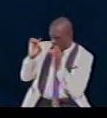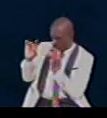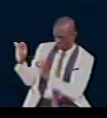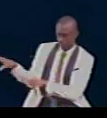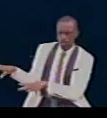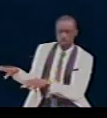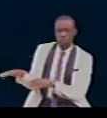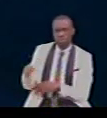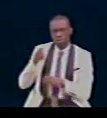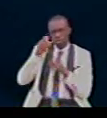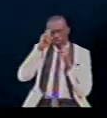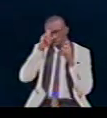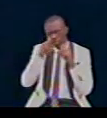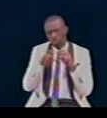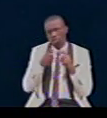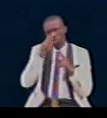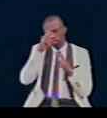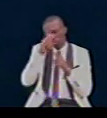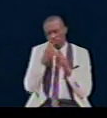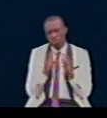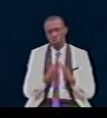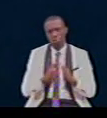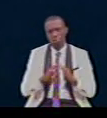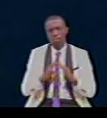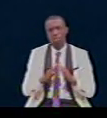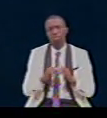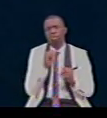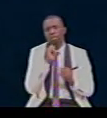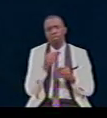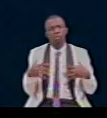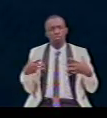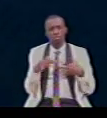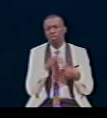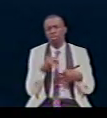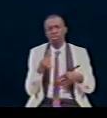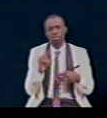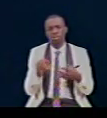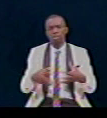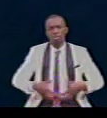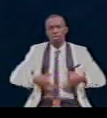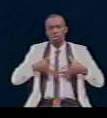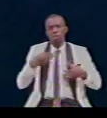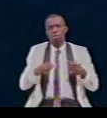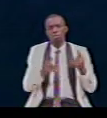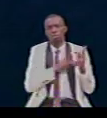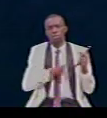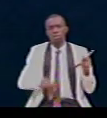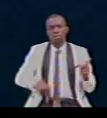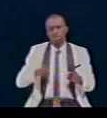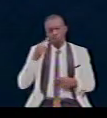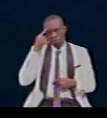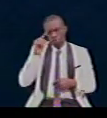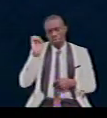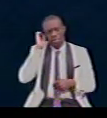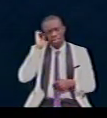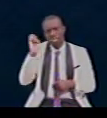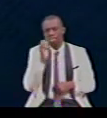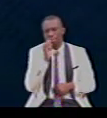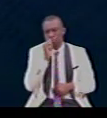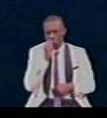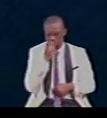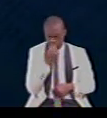fearing the rules of the king for he endured he and yours